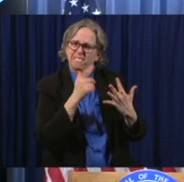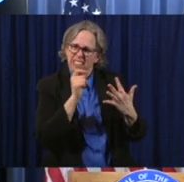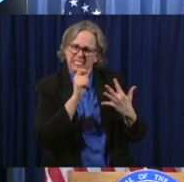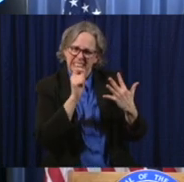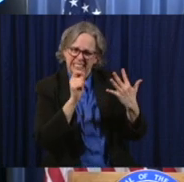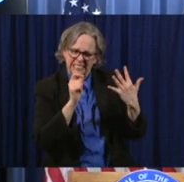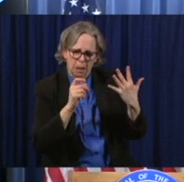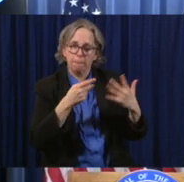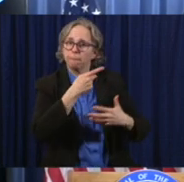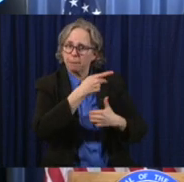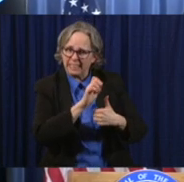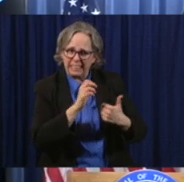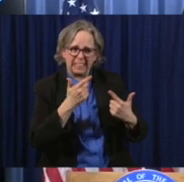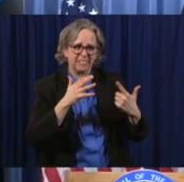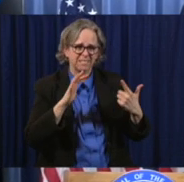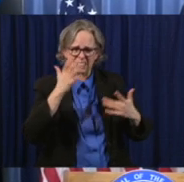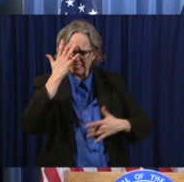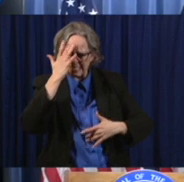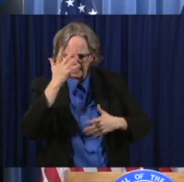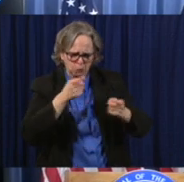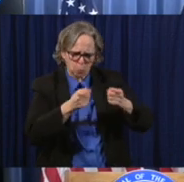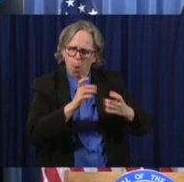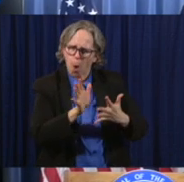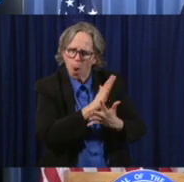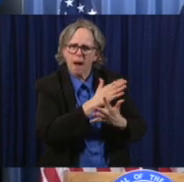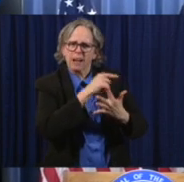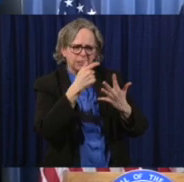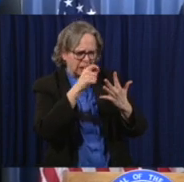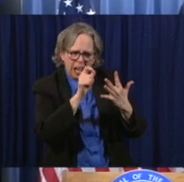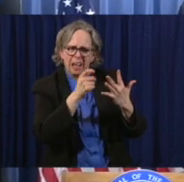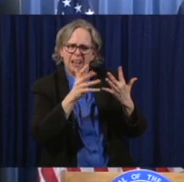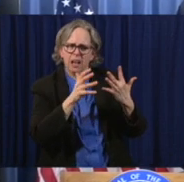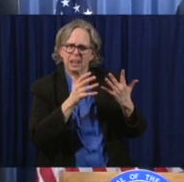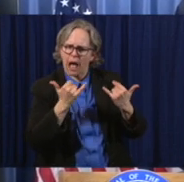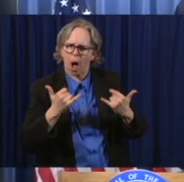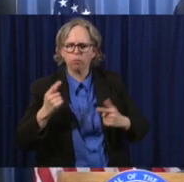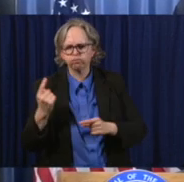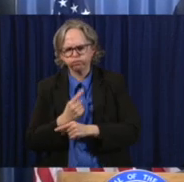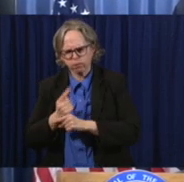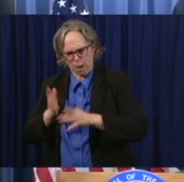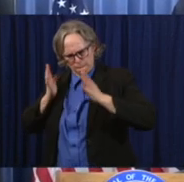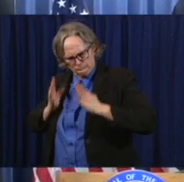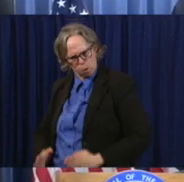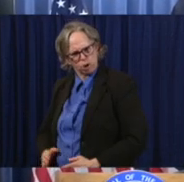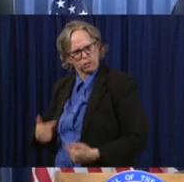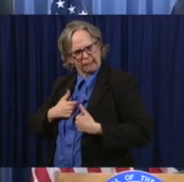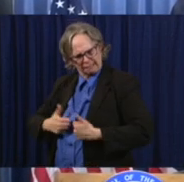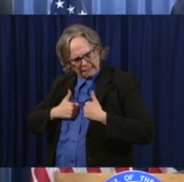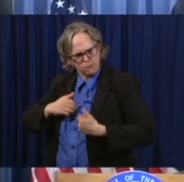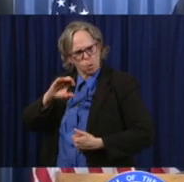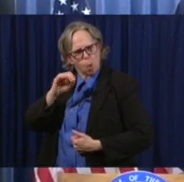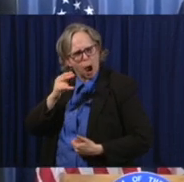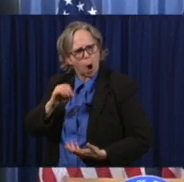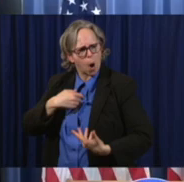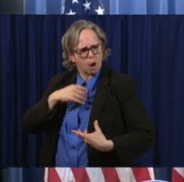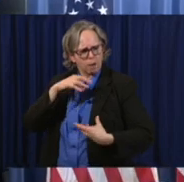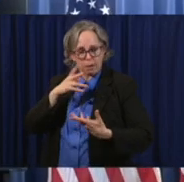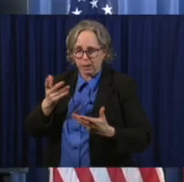infectious disease control. But as a citizen, could I do more? Could philanthropy do more? Could our communities do more?